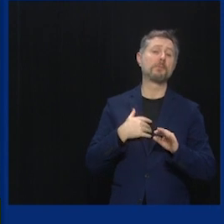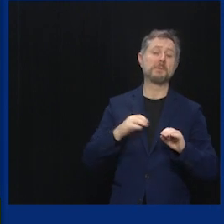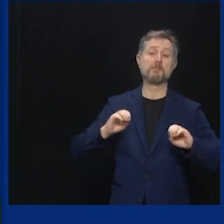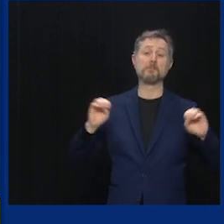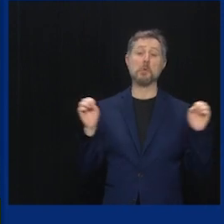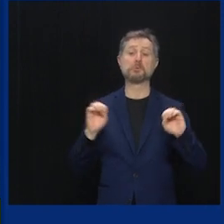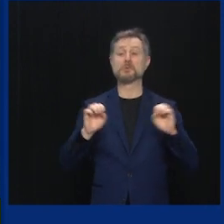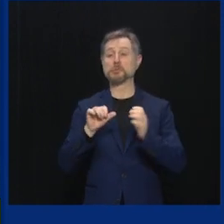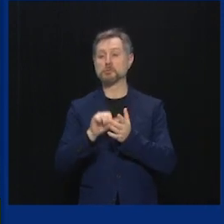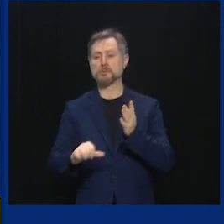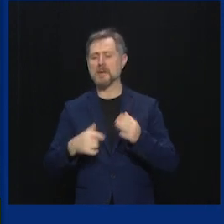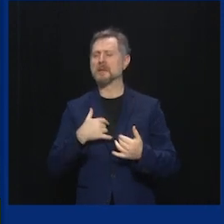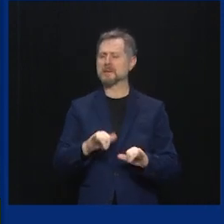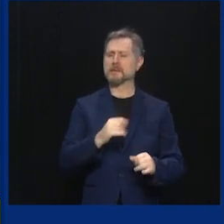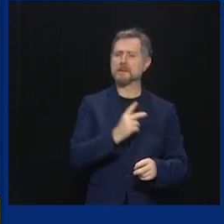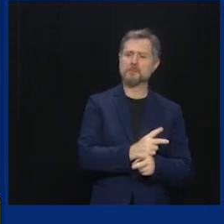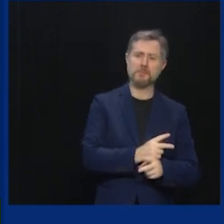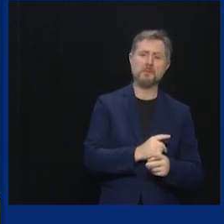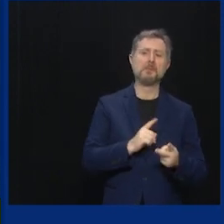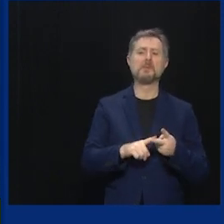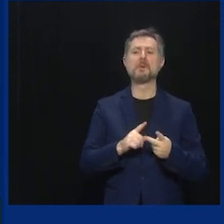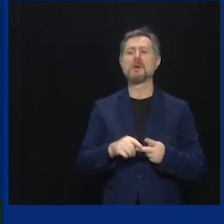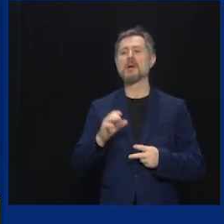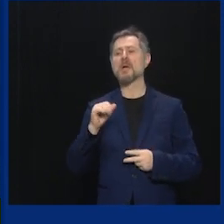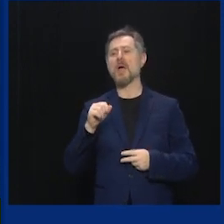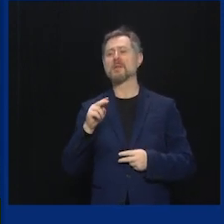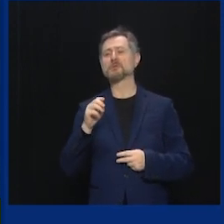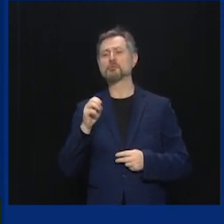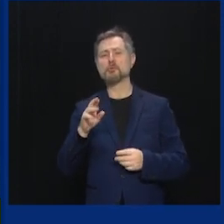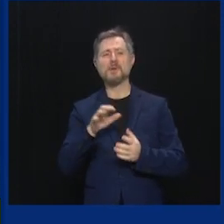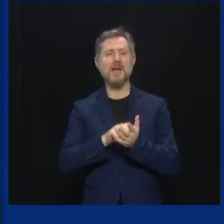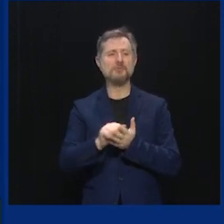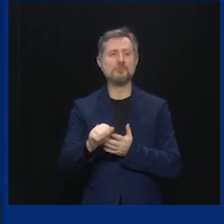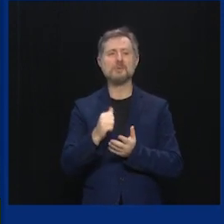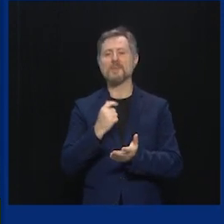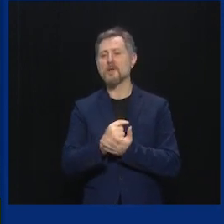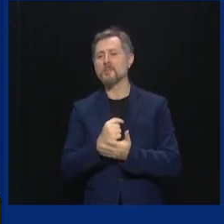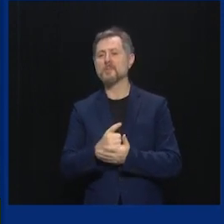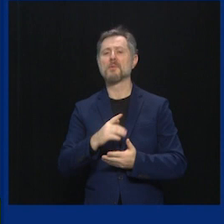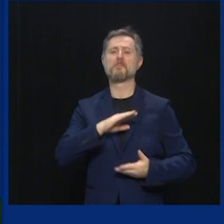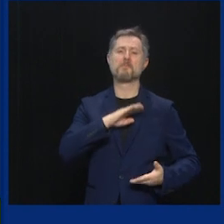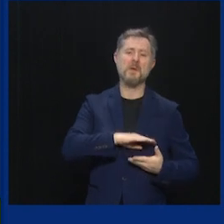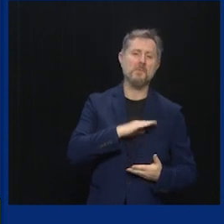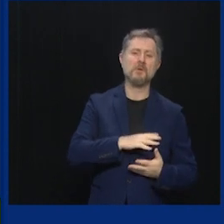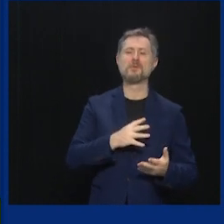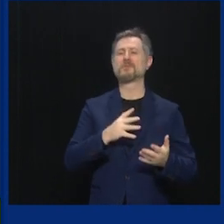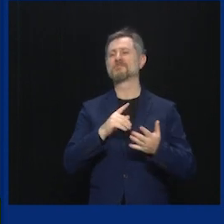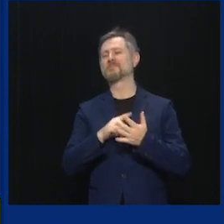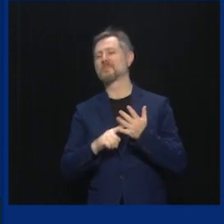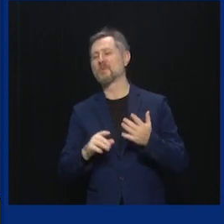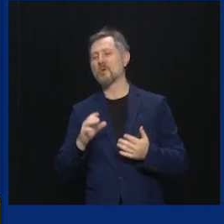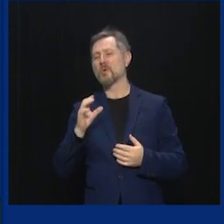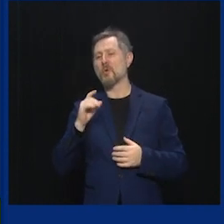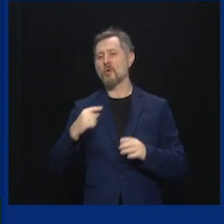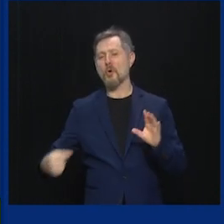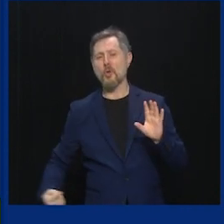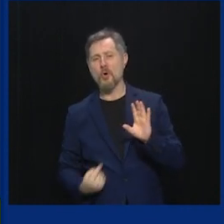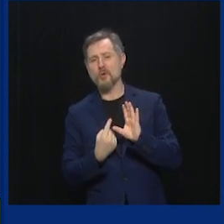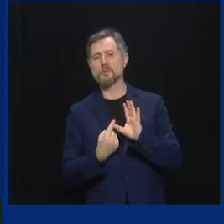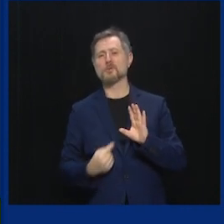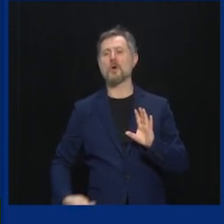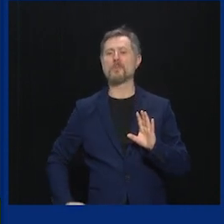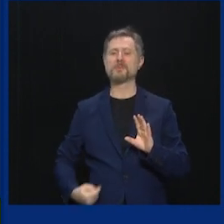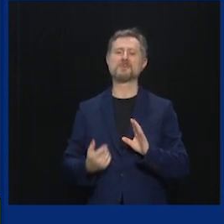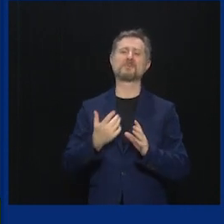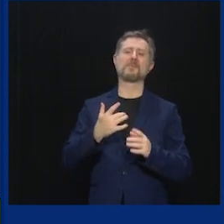need cancer treatment, mammograms, colonoscopies, have traumatic injuries, heart surgery, they will get the